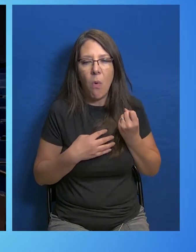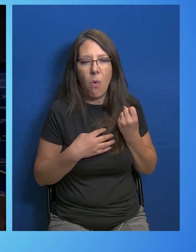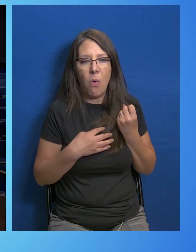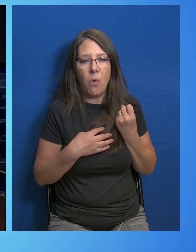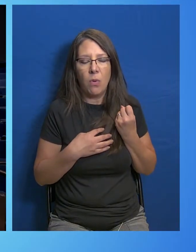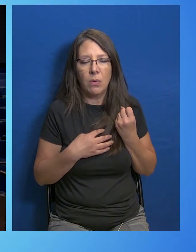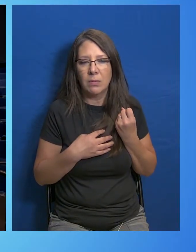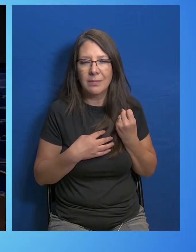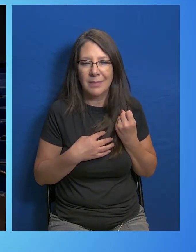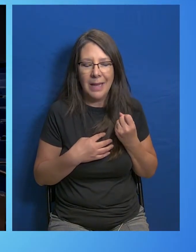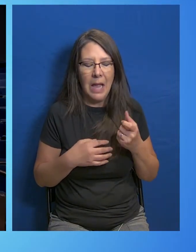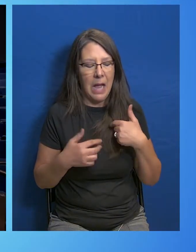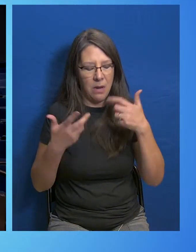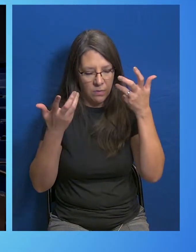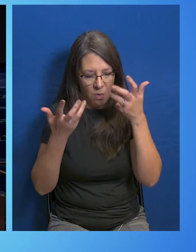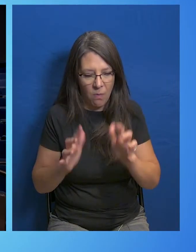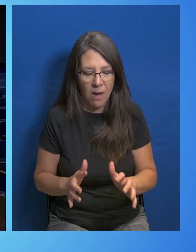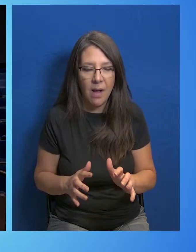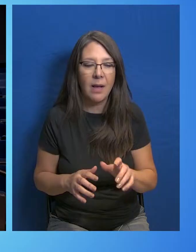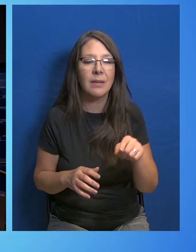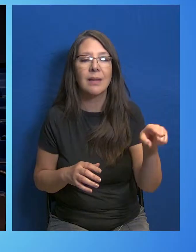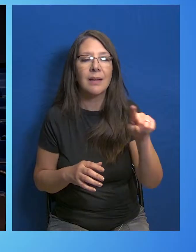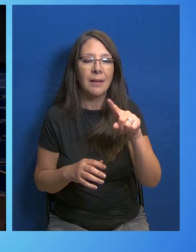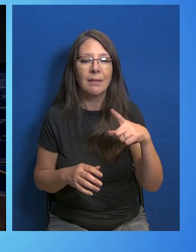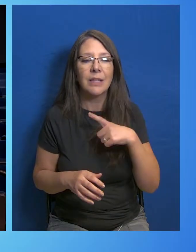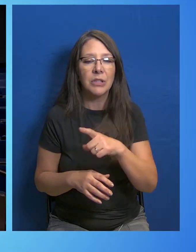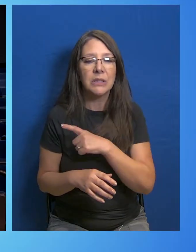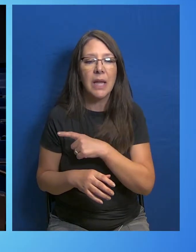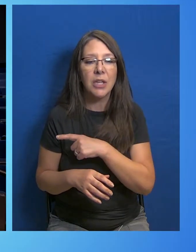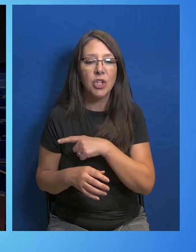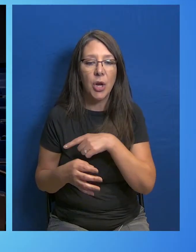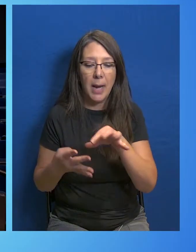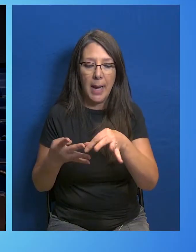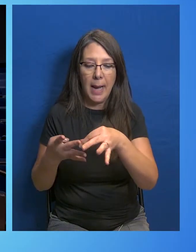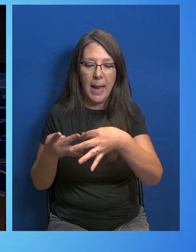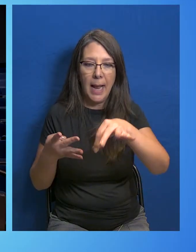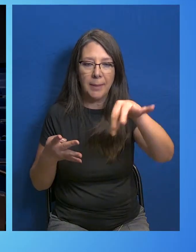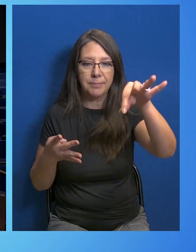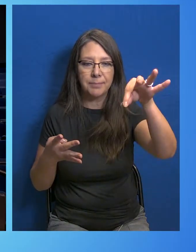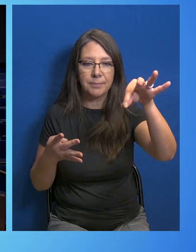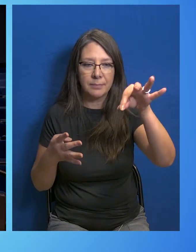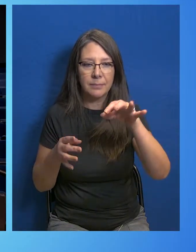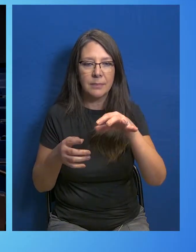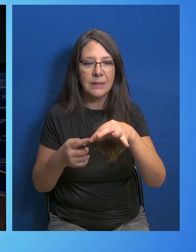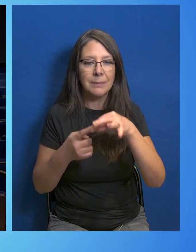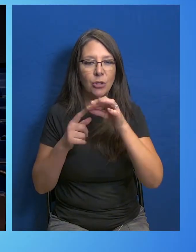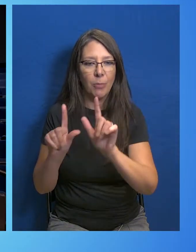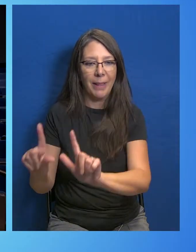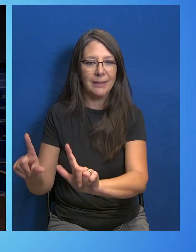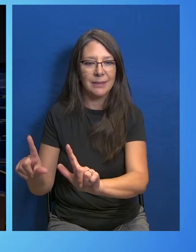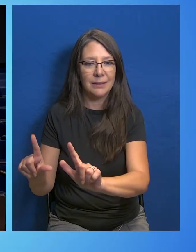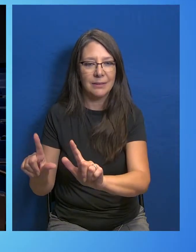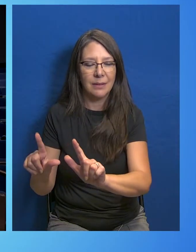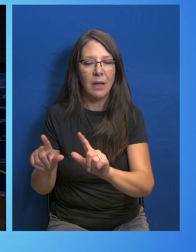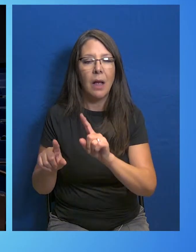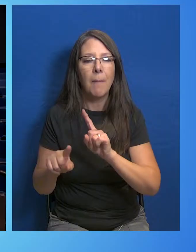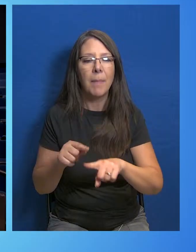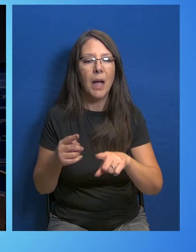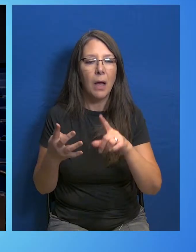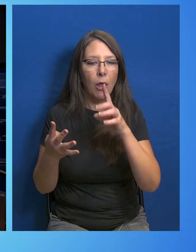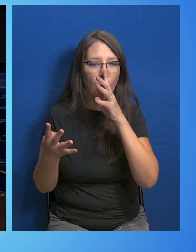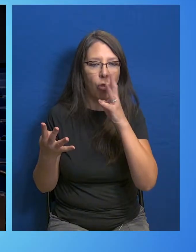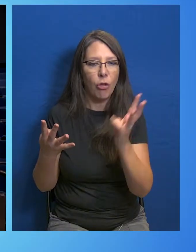the legislature to move forward the special plates bill, but not move forward third-party